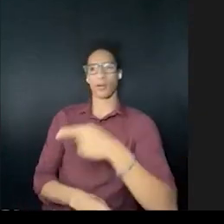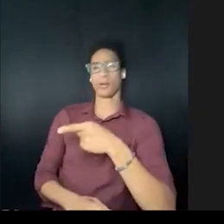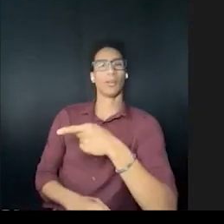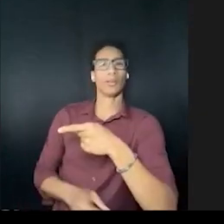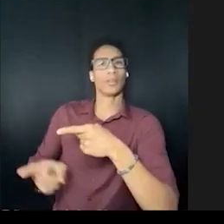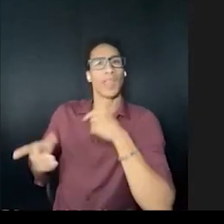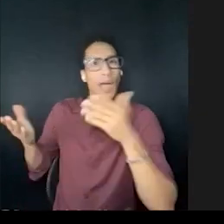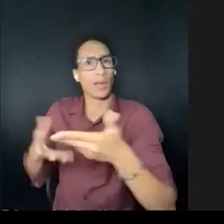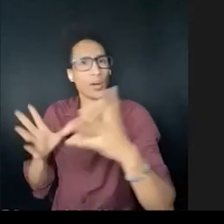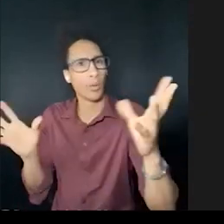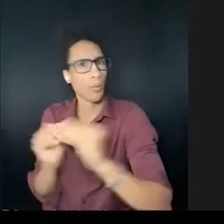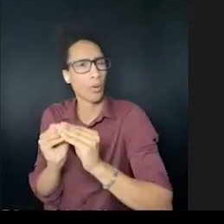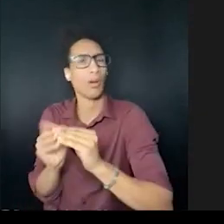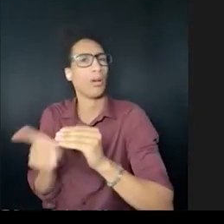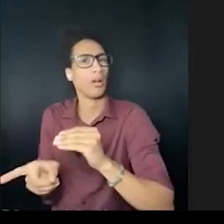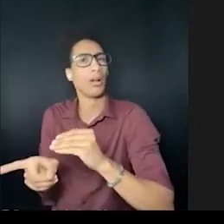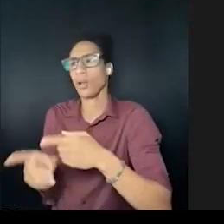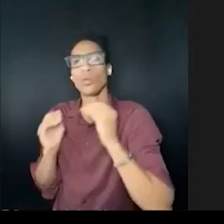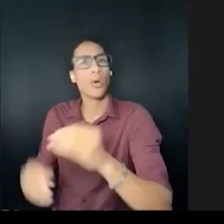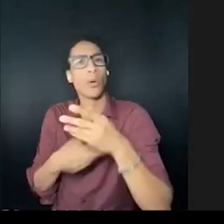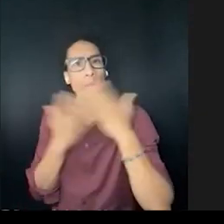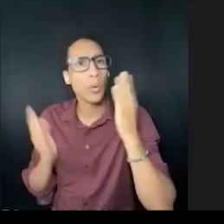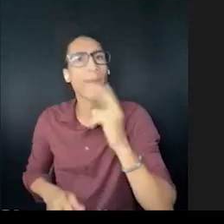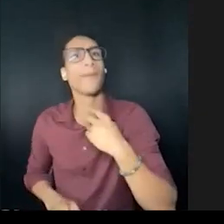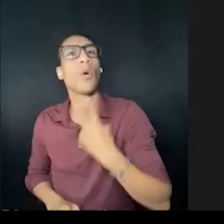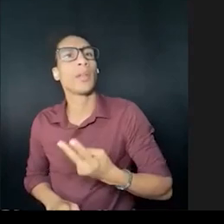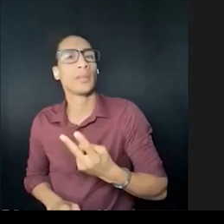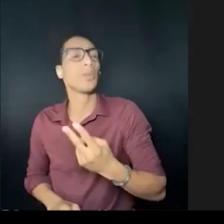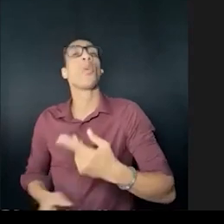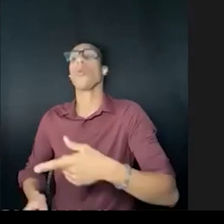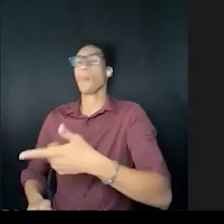granted, you know, I felt like,